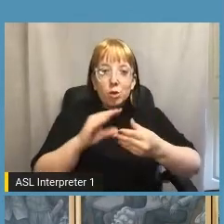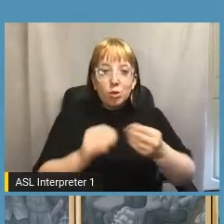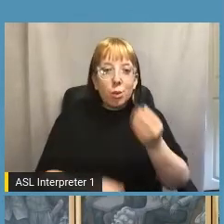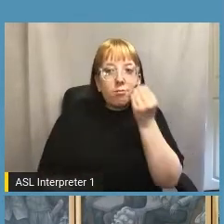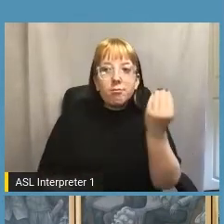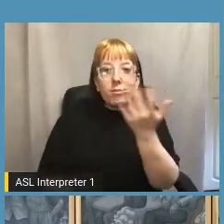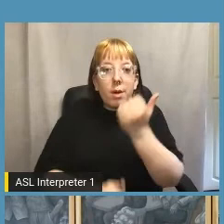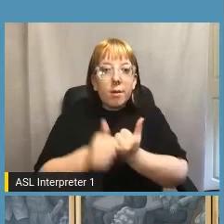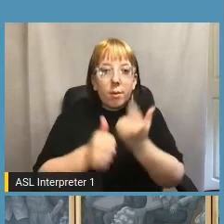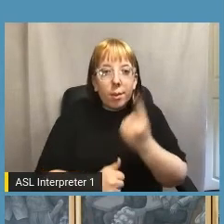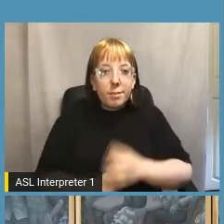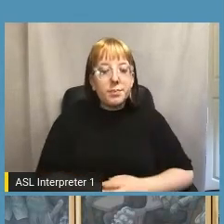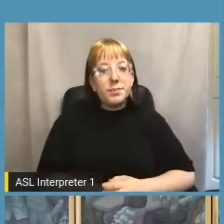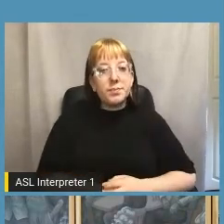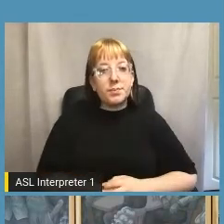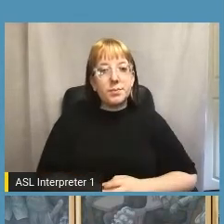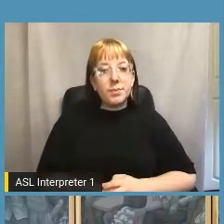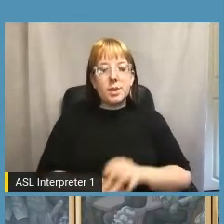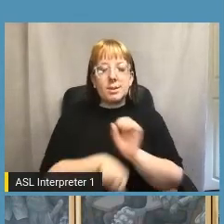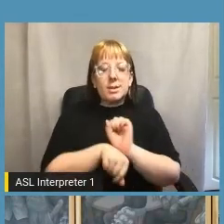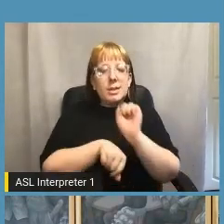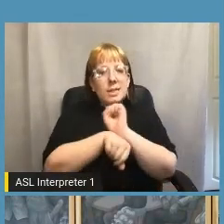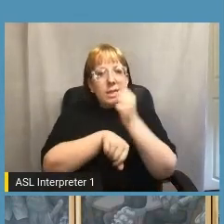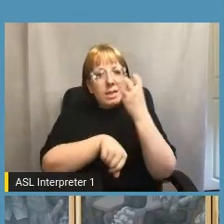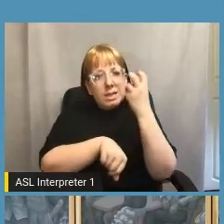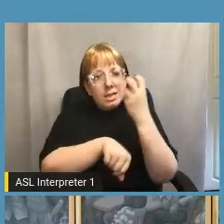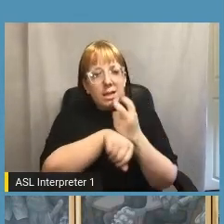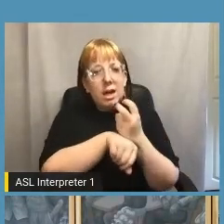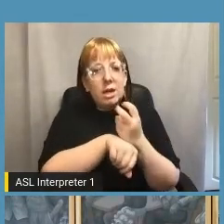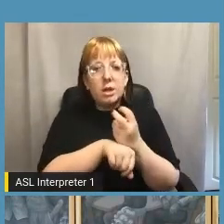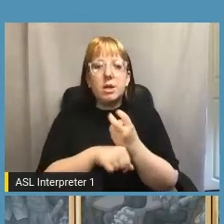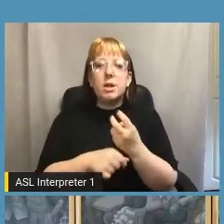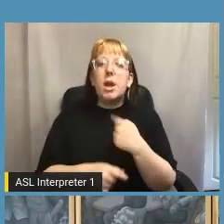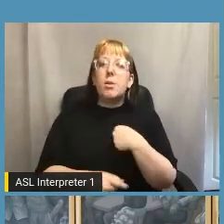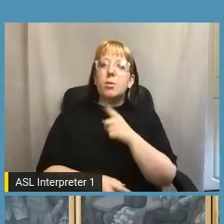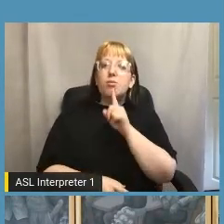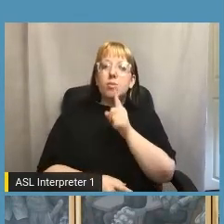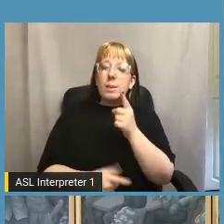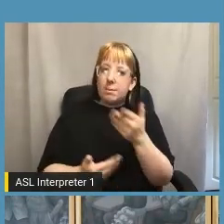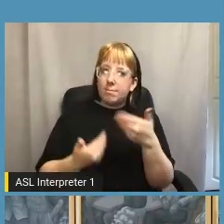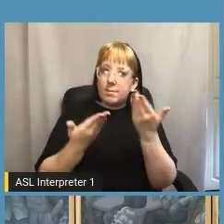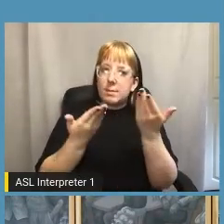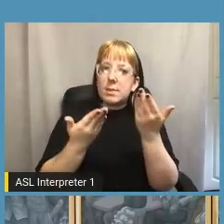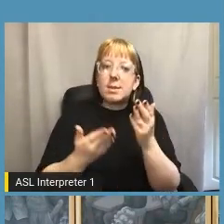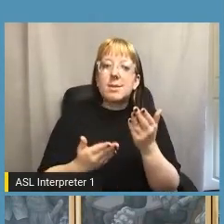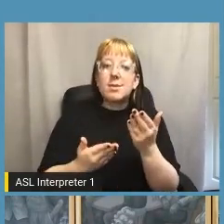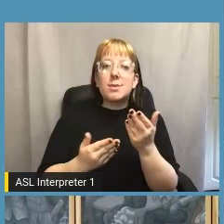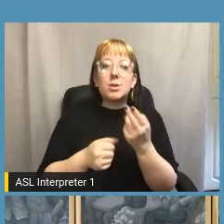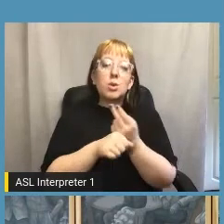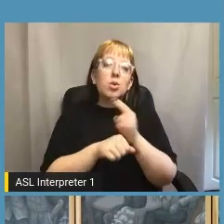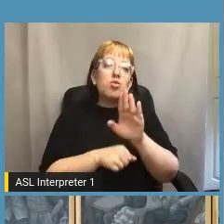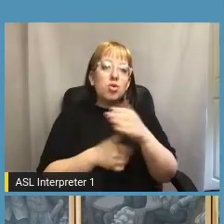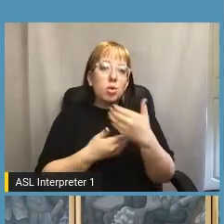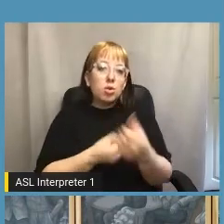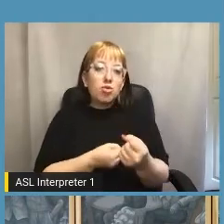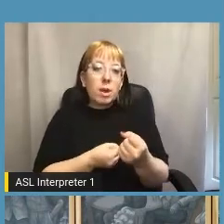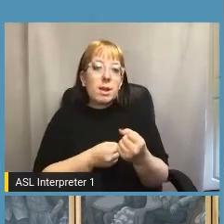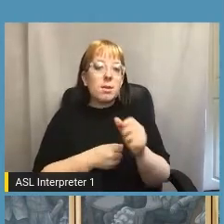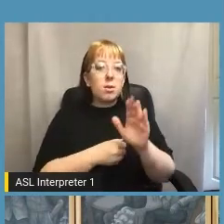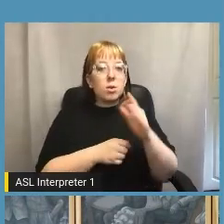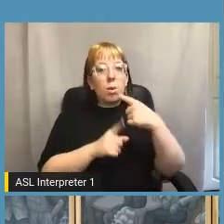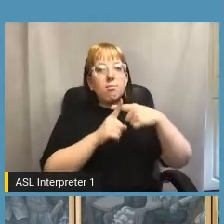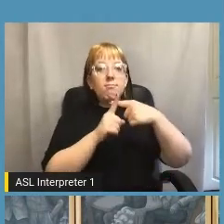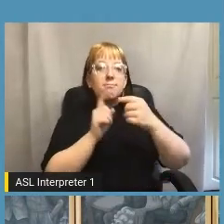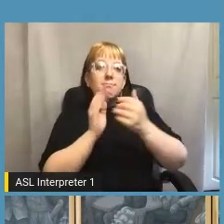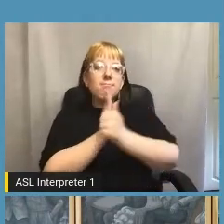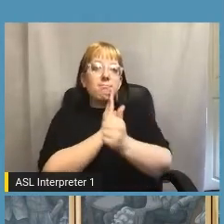we work very hard, and I would recommend to anyone to use your strengths, identify those strengths,